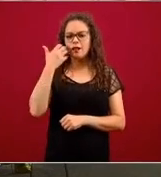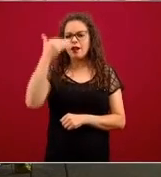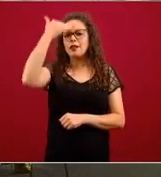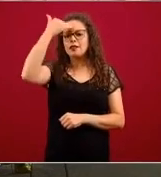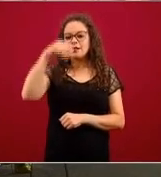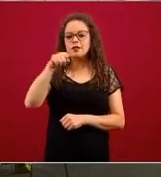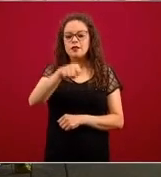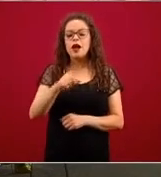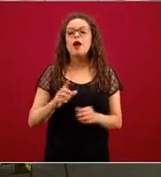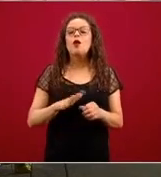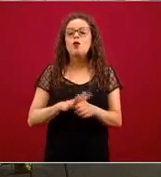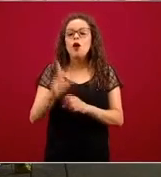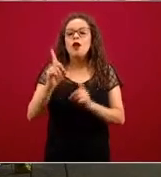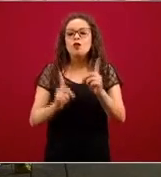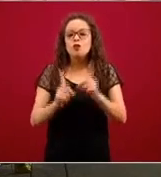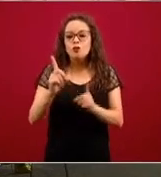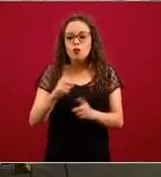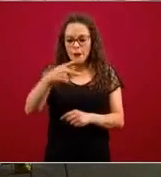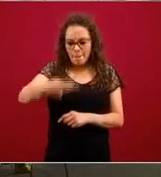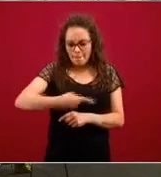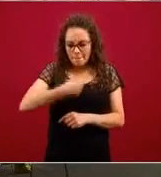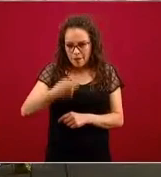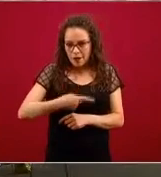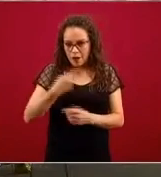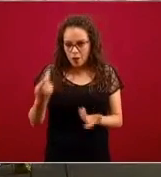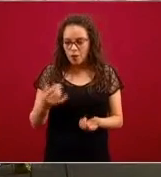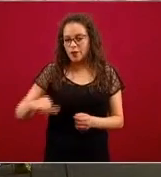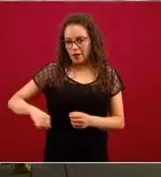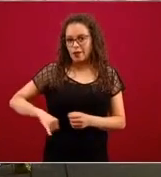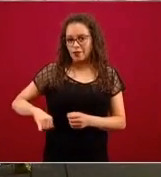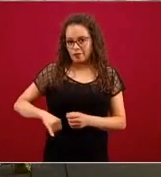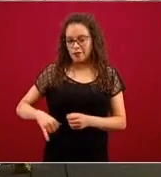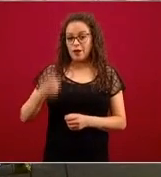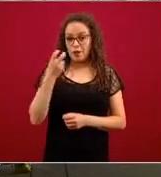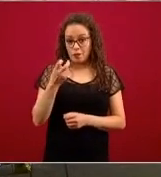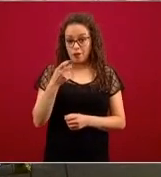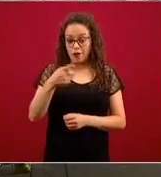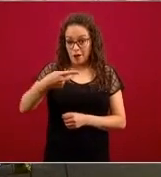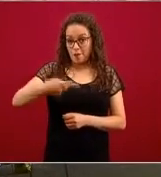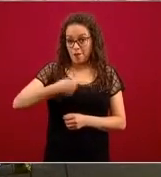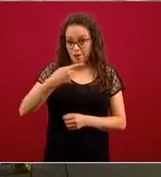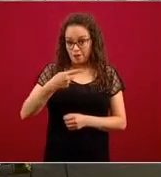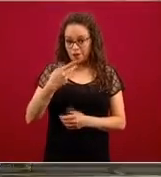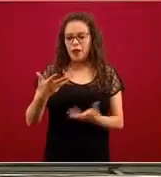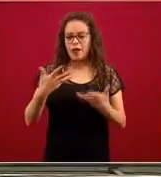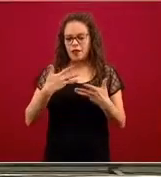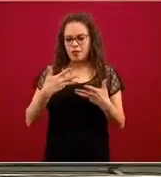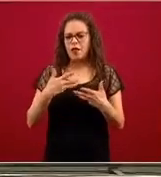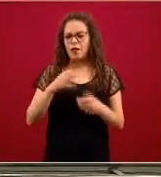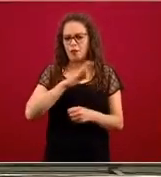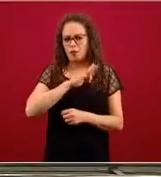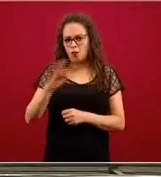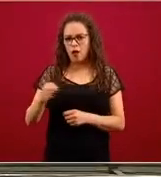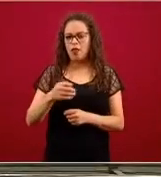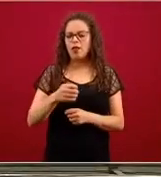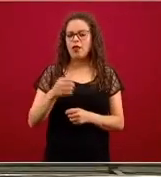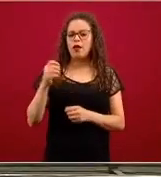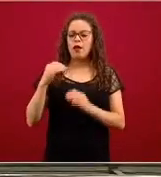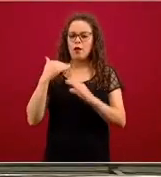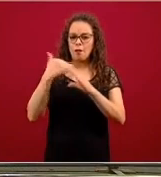Dr. Gattel wants to listen to you, wants to answer your questions, and for this purpose we will be